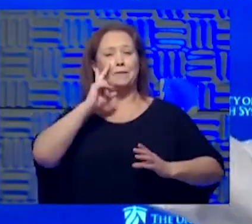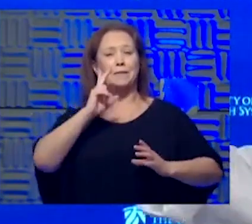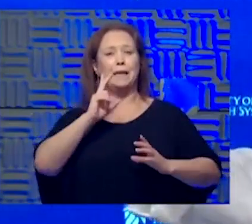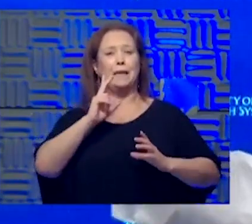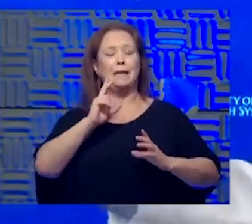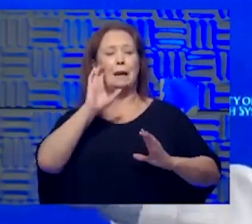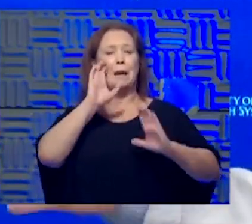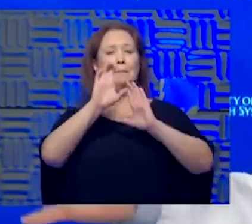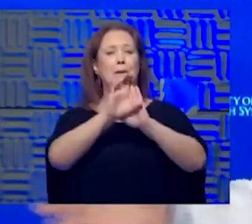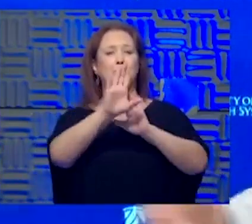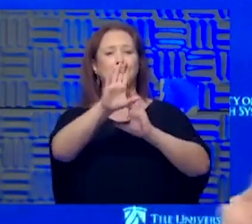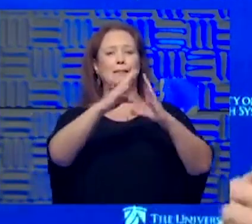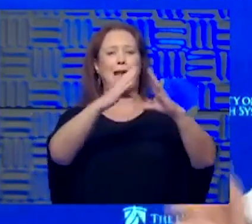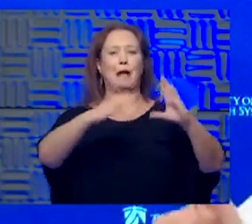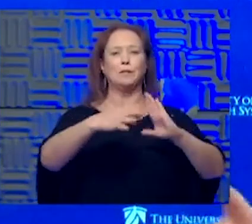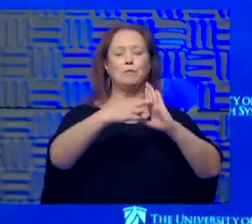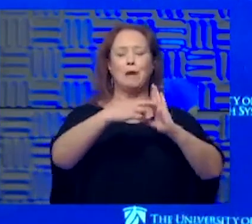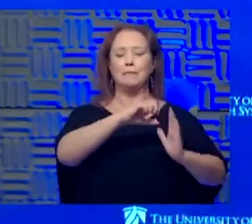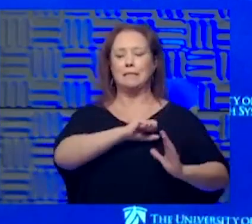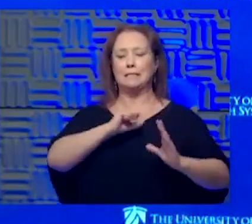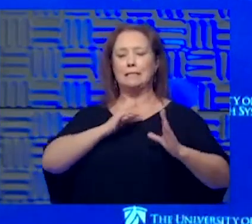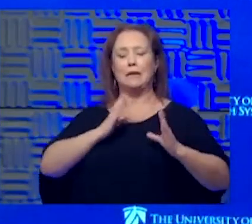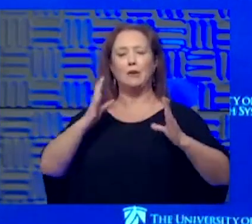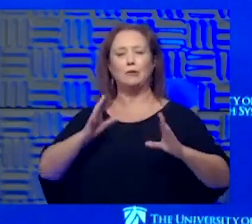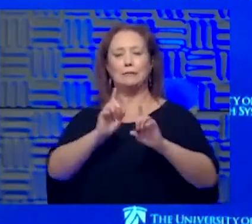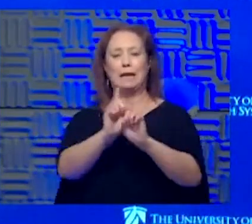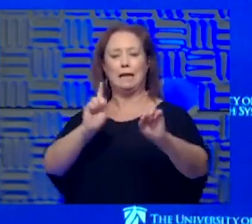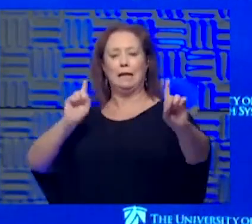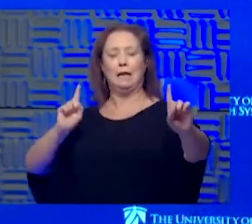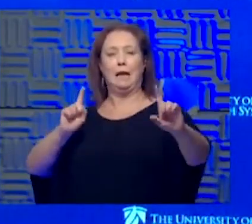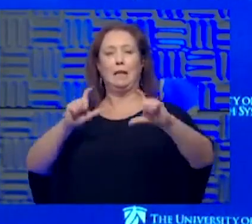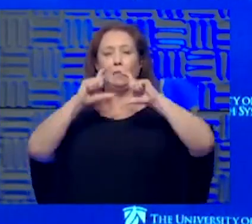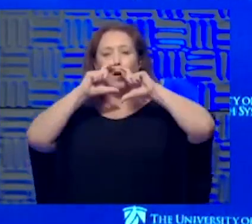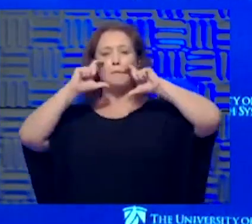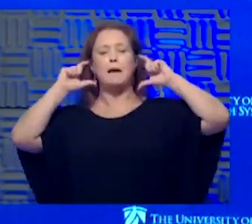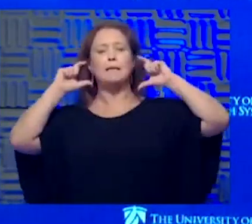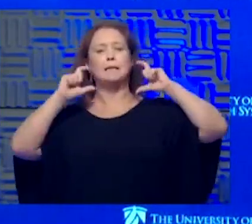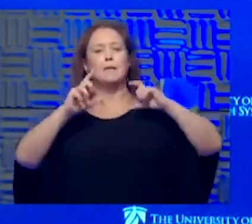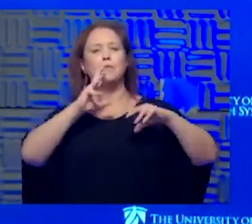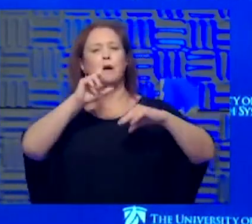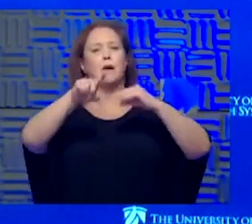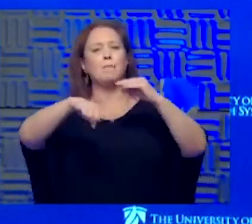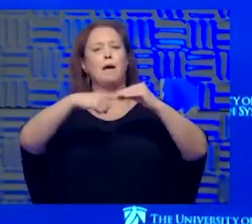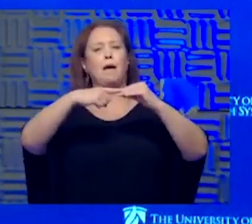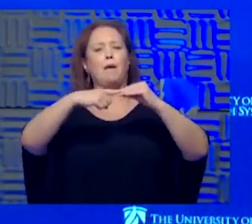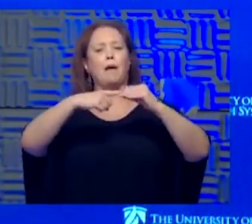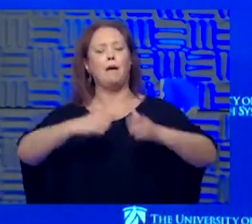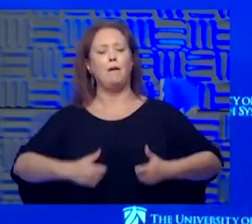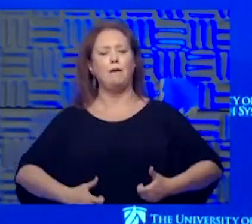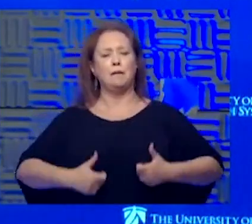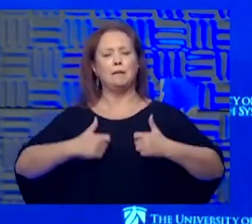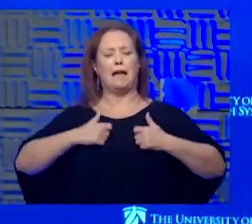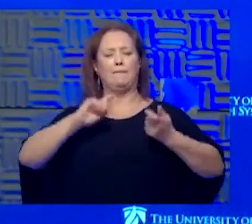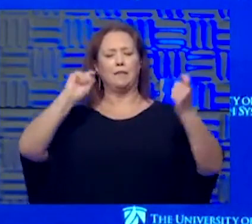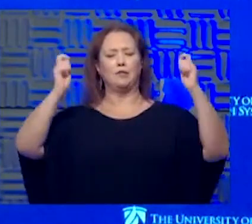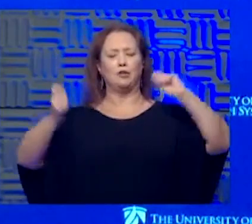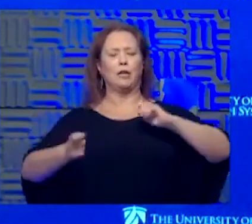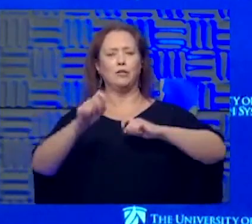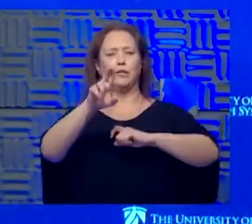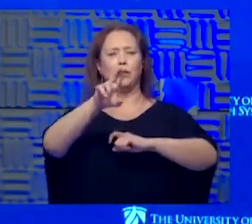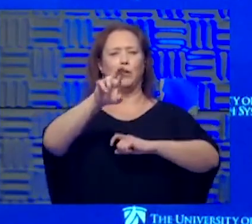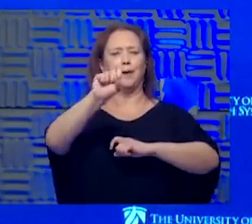further apart and wearing masks and doing things. Talk a little bit about how life has changed in the United States Senate as a result